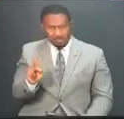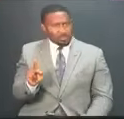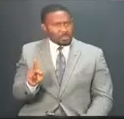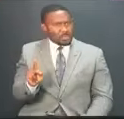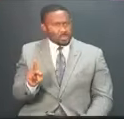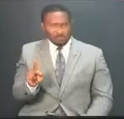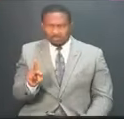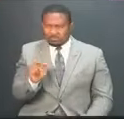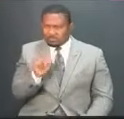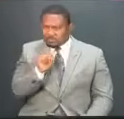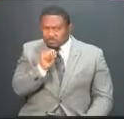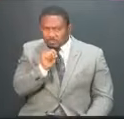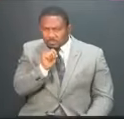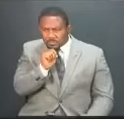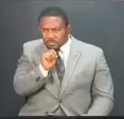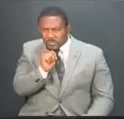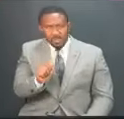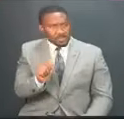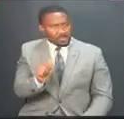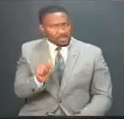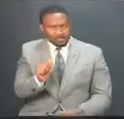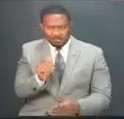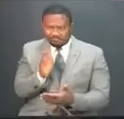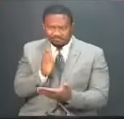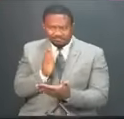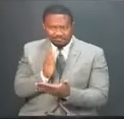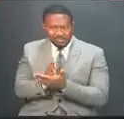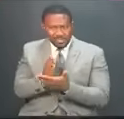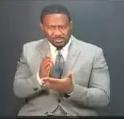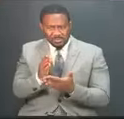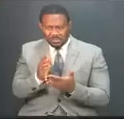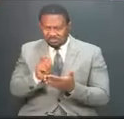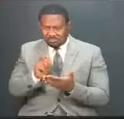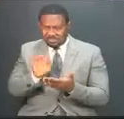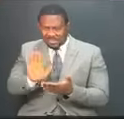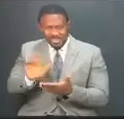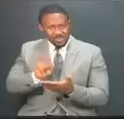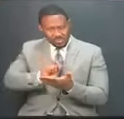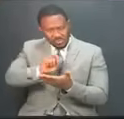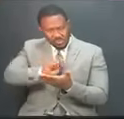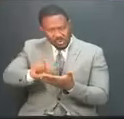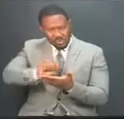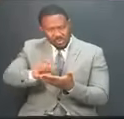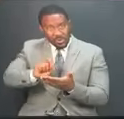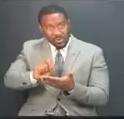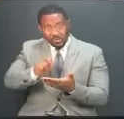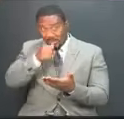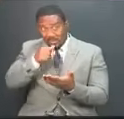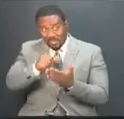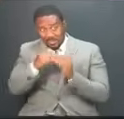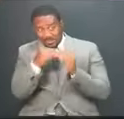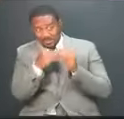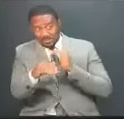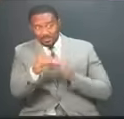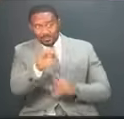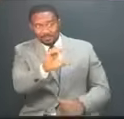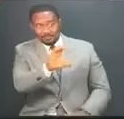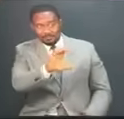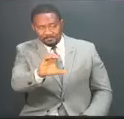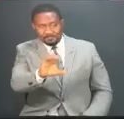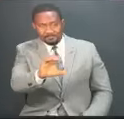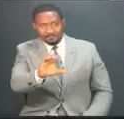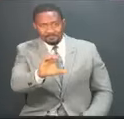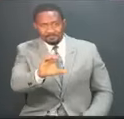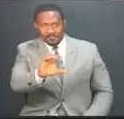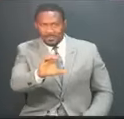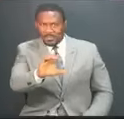from communicating to the chairperson of the Electoral Commission under the